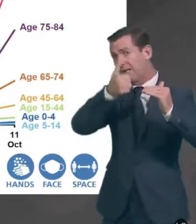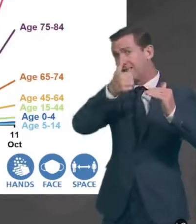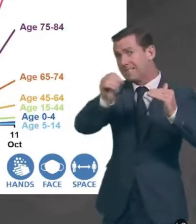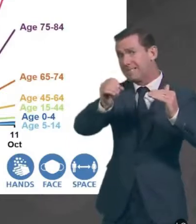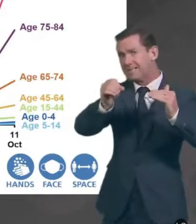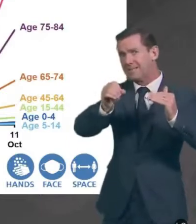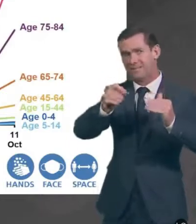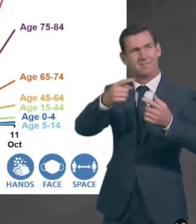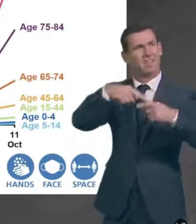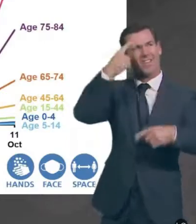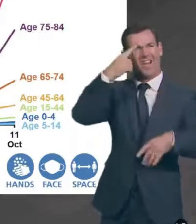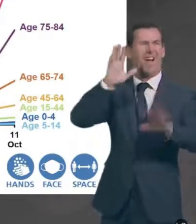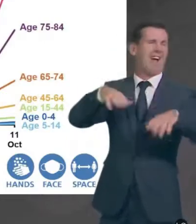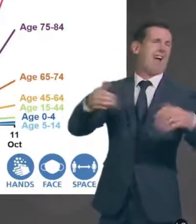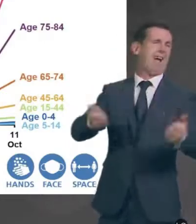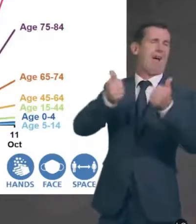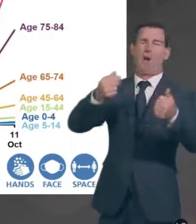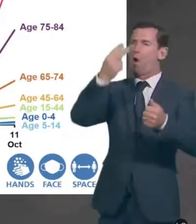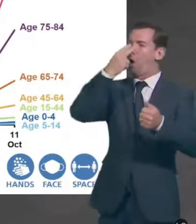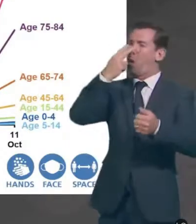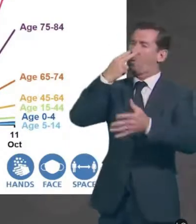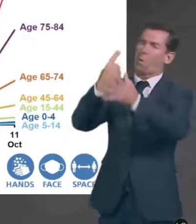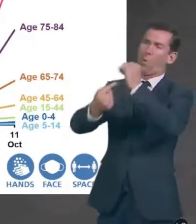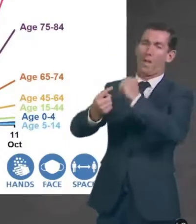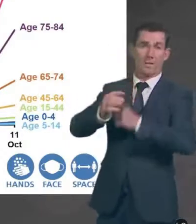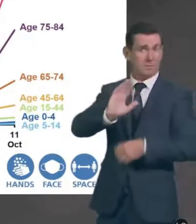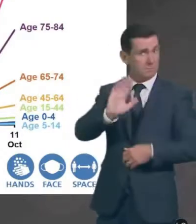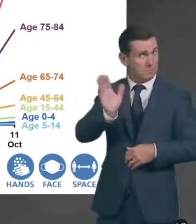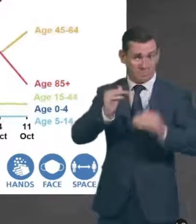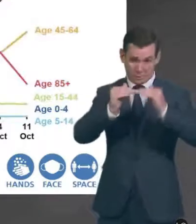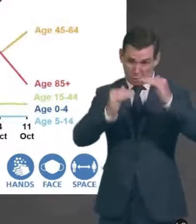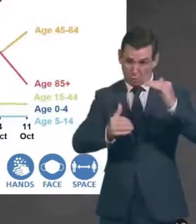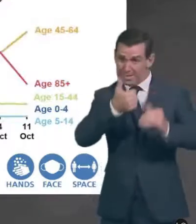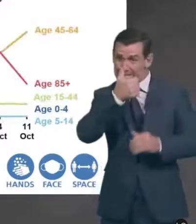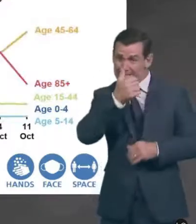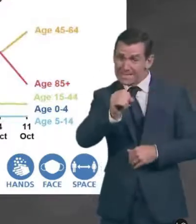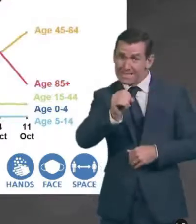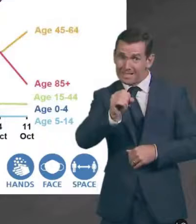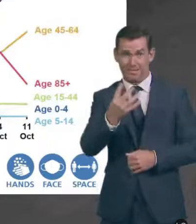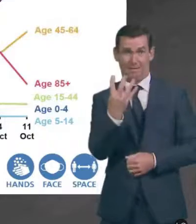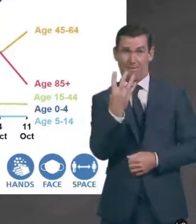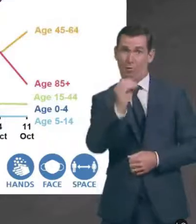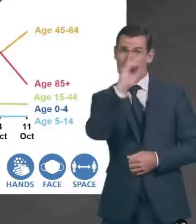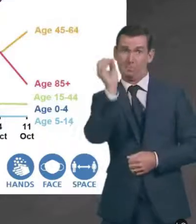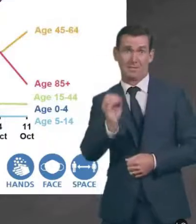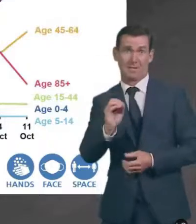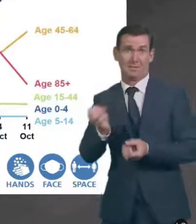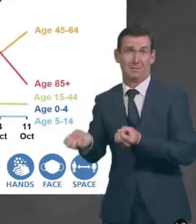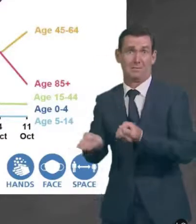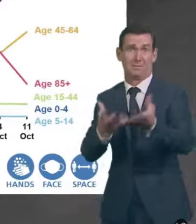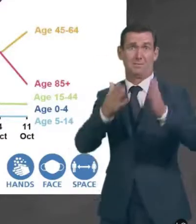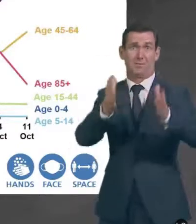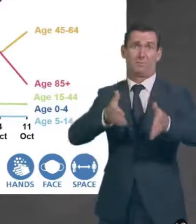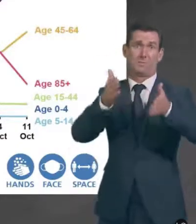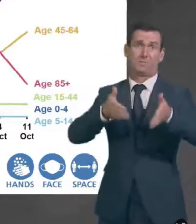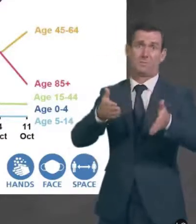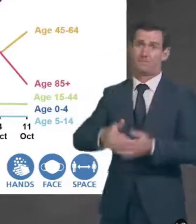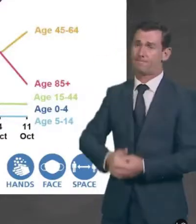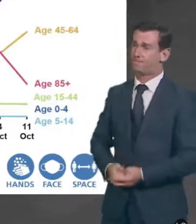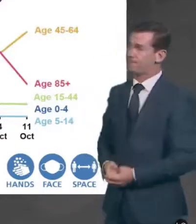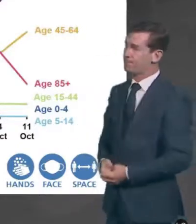hospital, younger people are as well. Next slide, please.